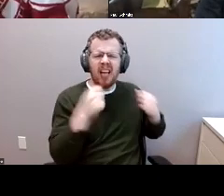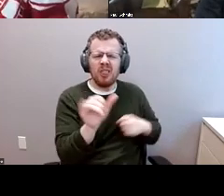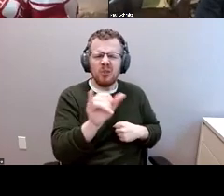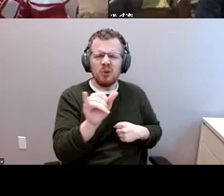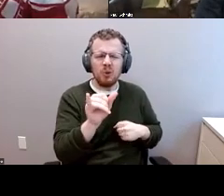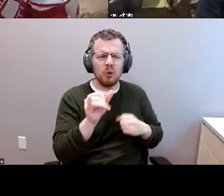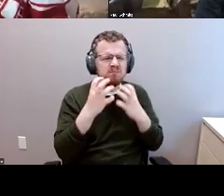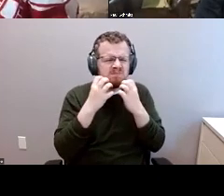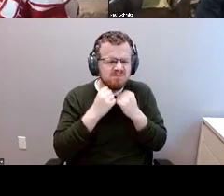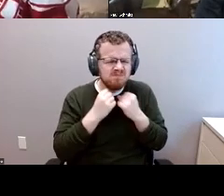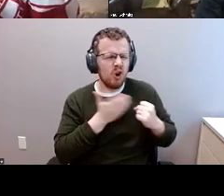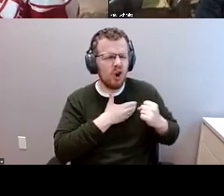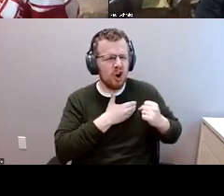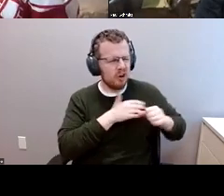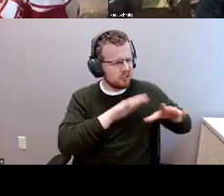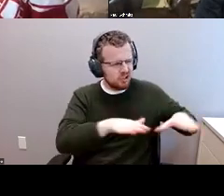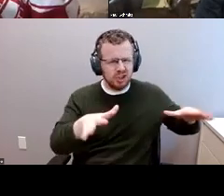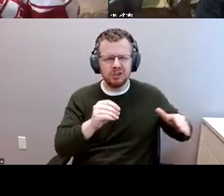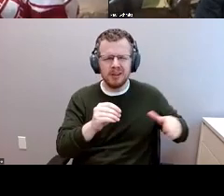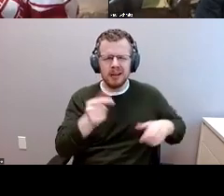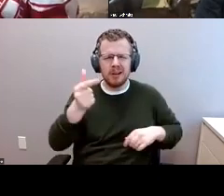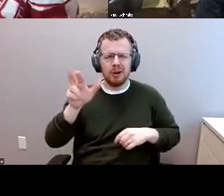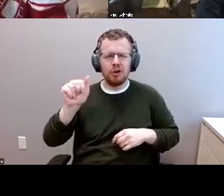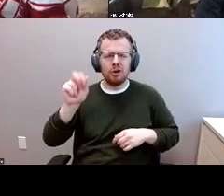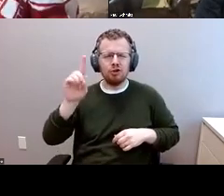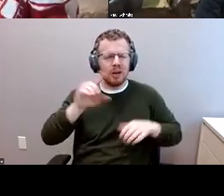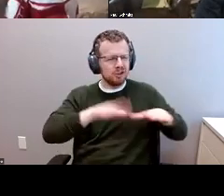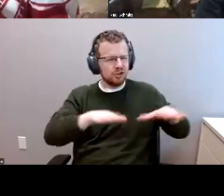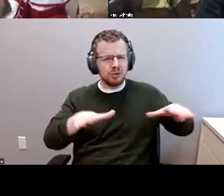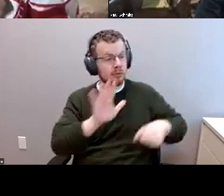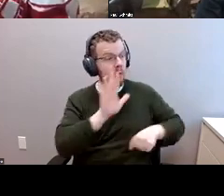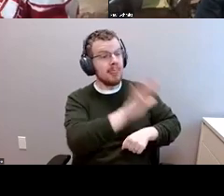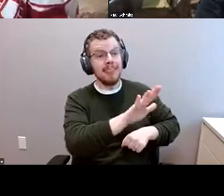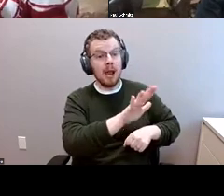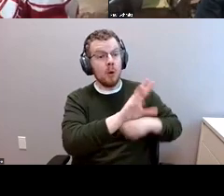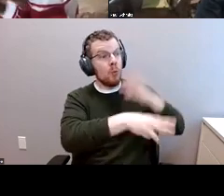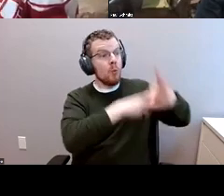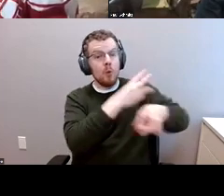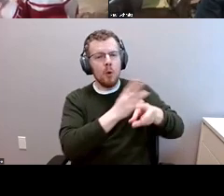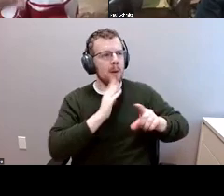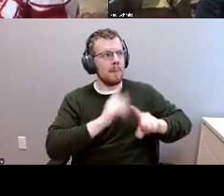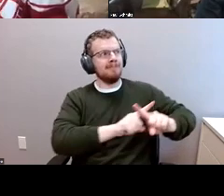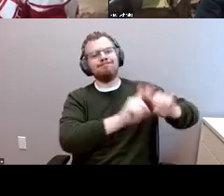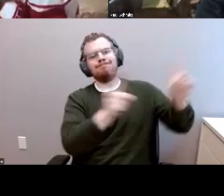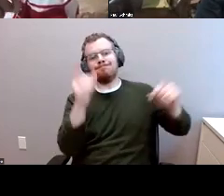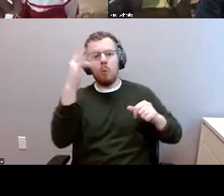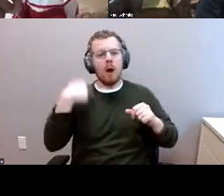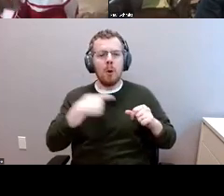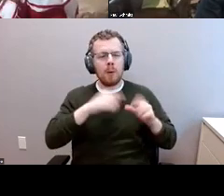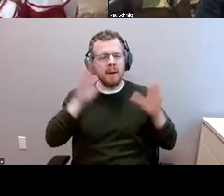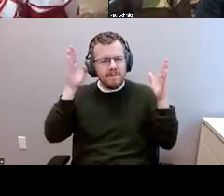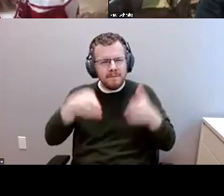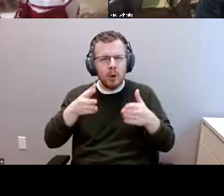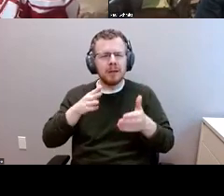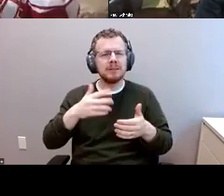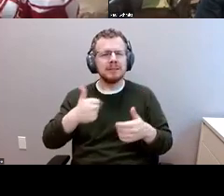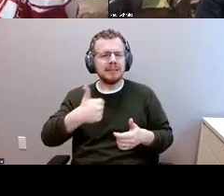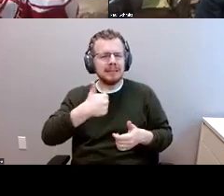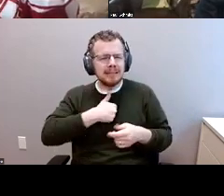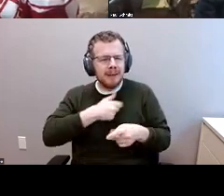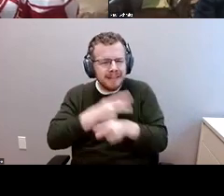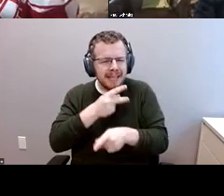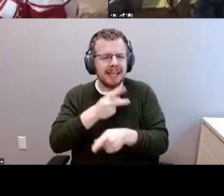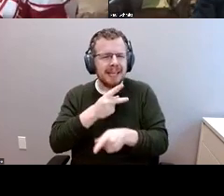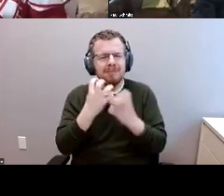children will have an entirely different reality that they're experiencing, because we're centering well-being, self-care, community love, and compassion in